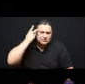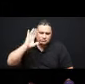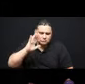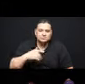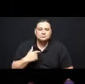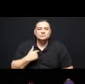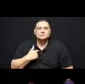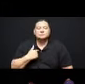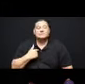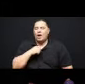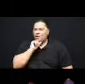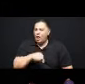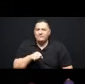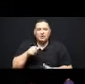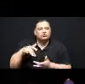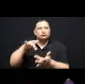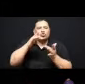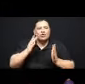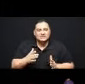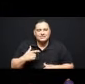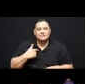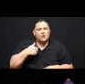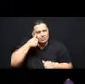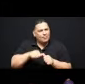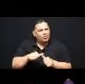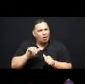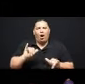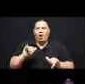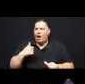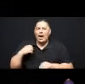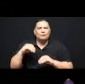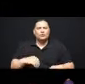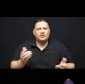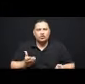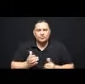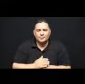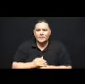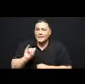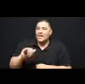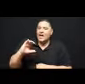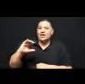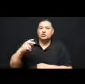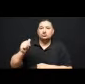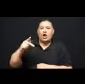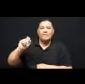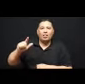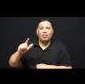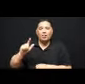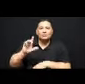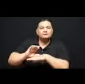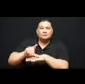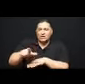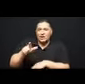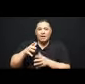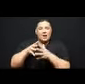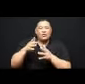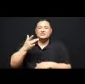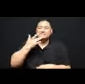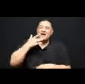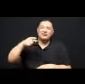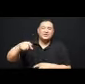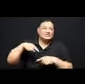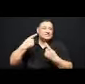remember, I moved here. The chapel, America's favorite since 1940, became